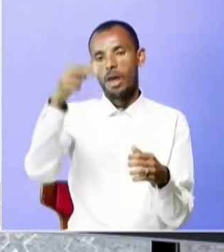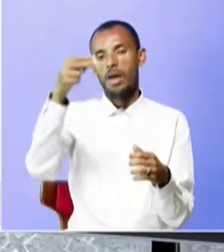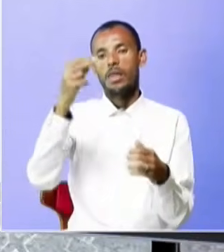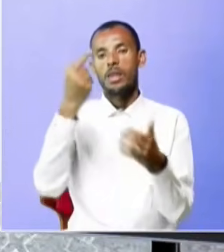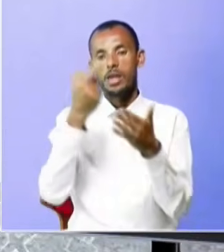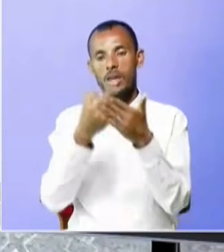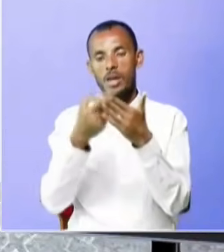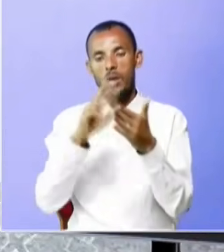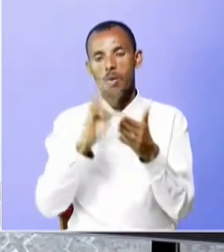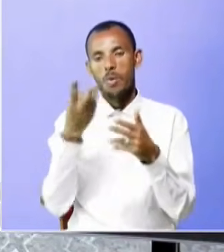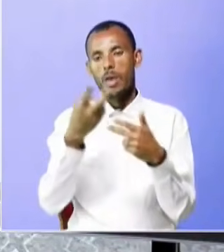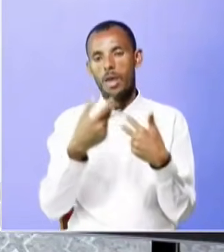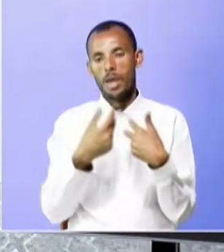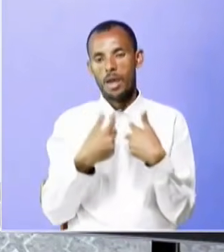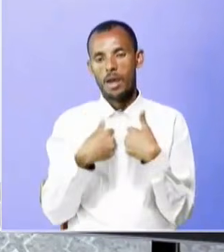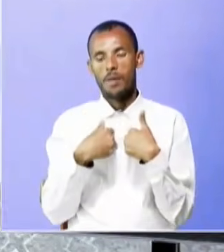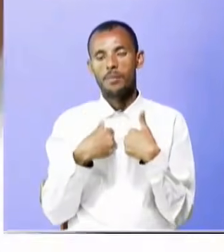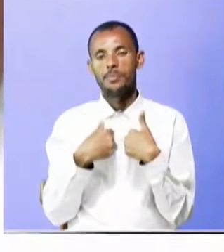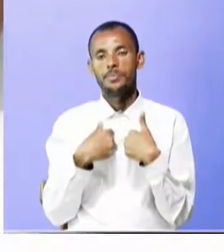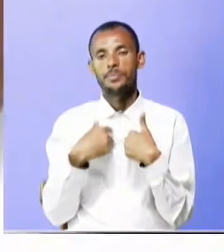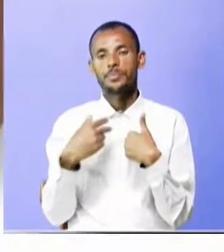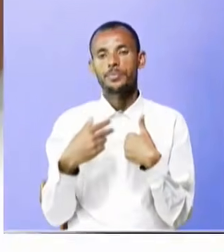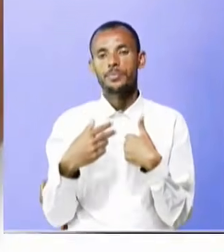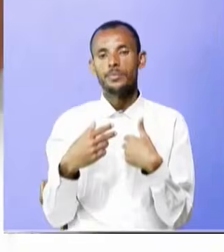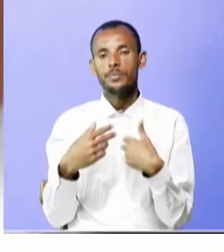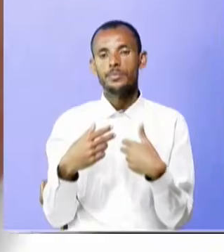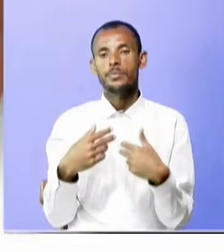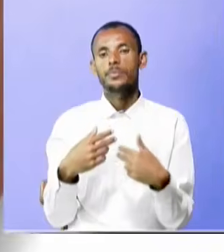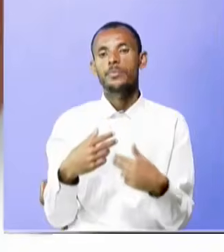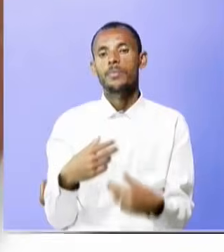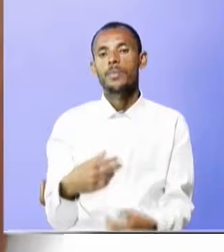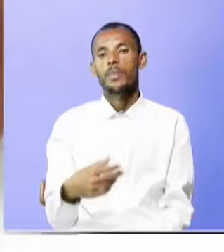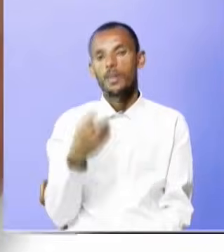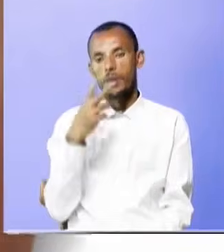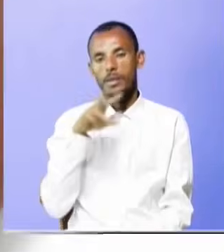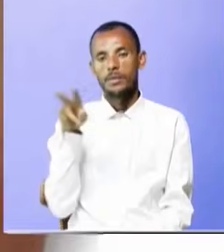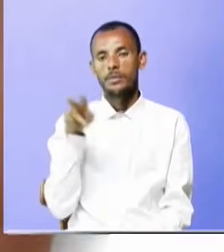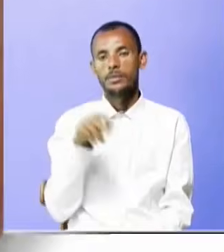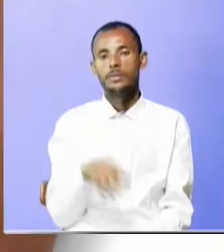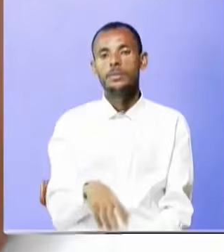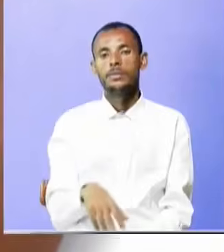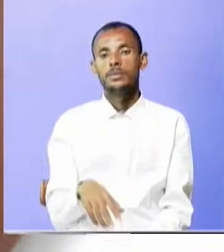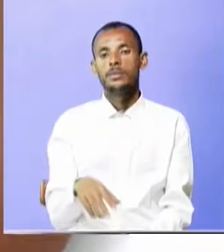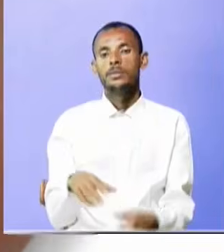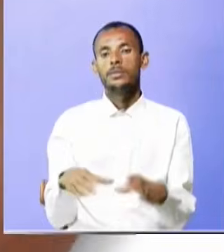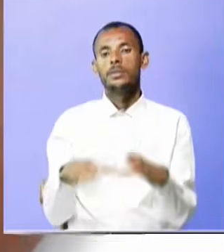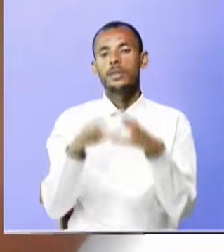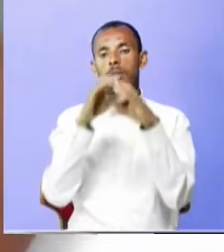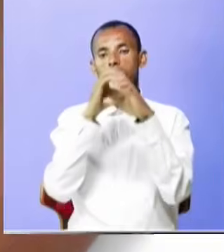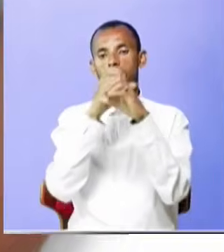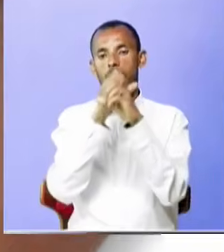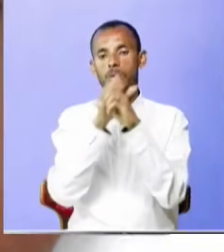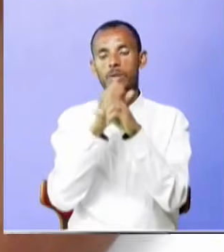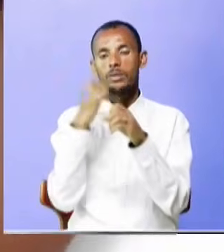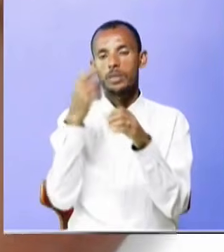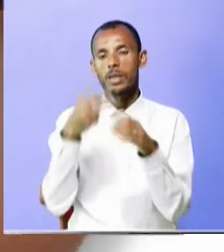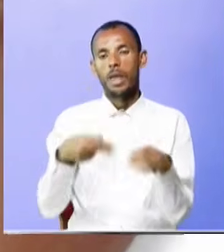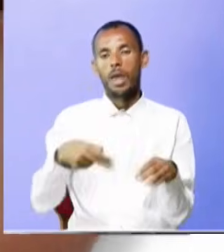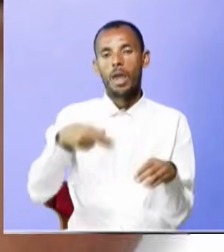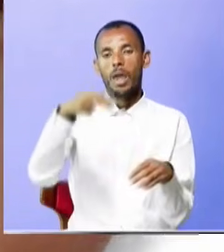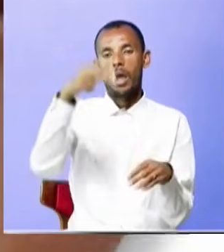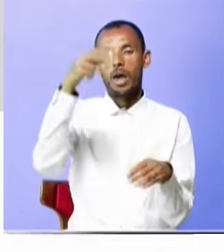here we have the height. Okay, we have a cone whose height